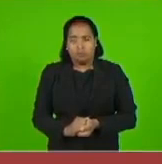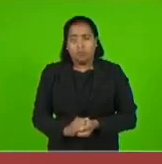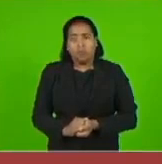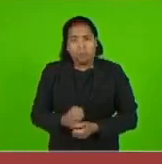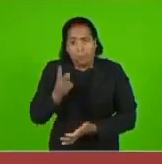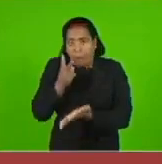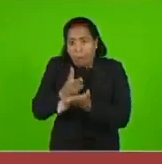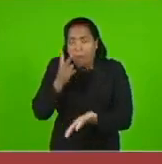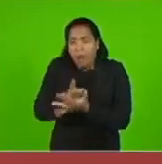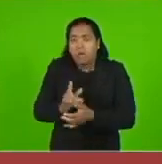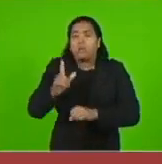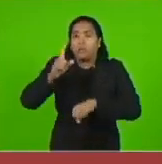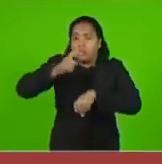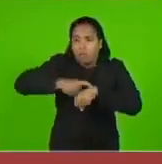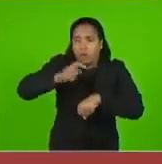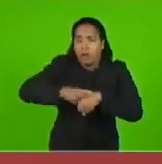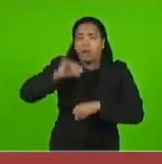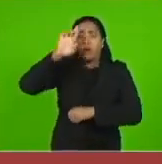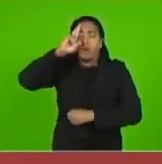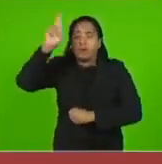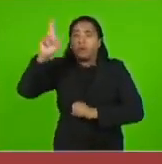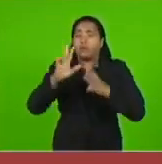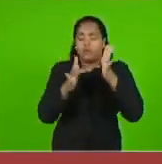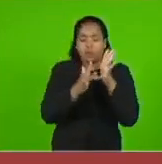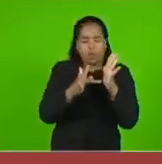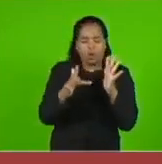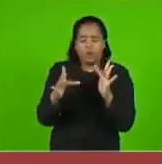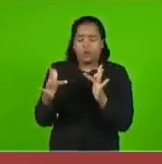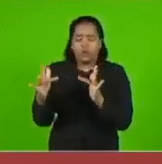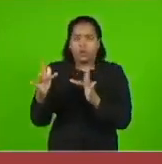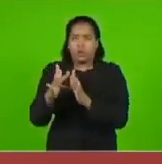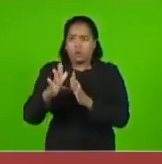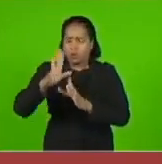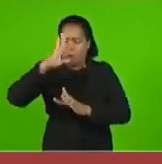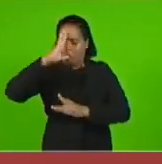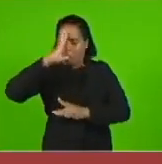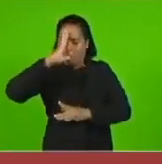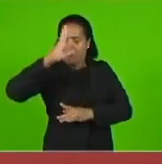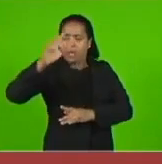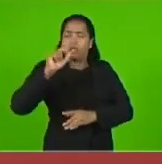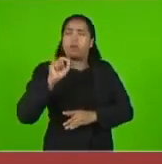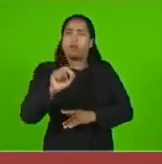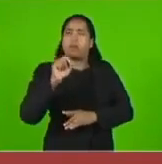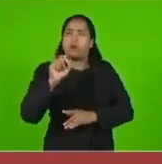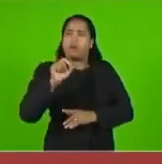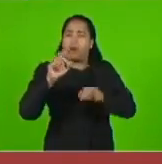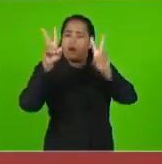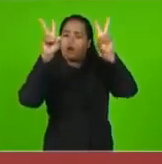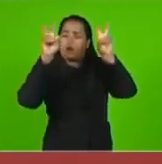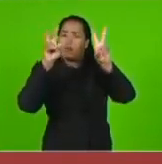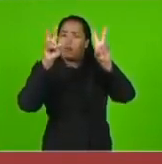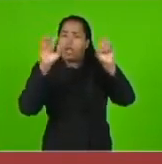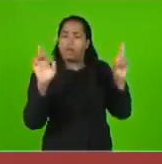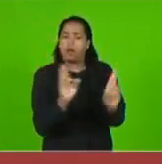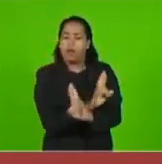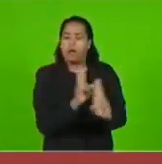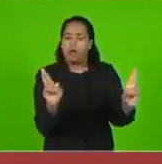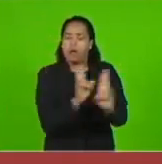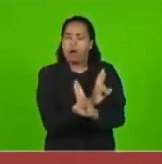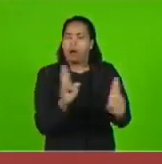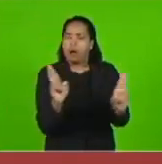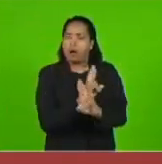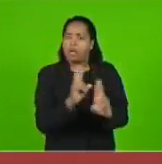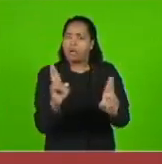Still in this time, the Lord Jesus has also pointing out,